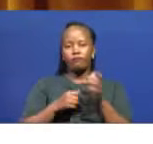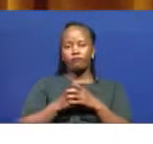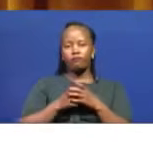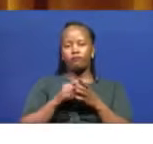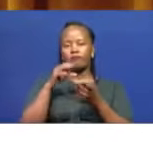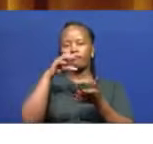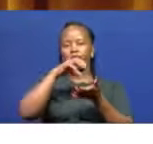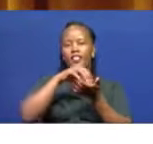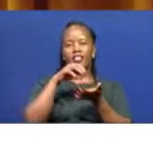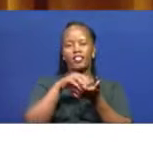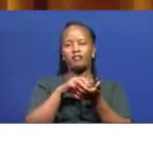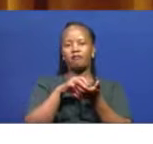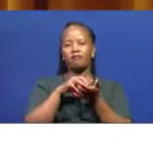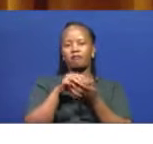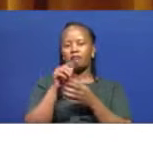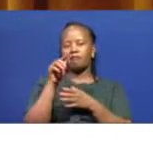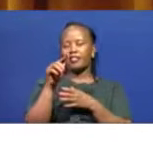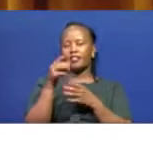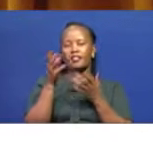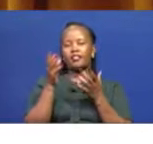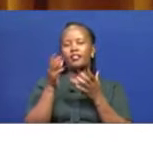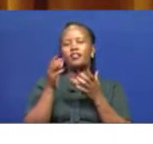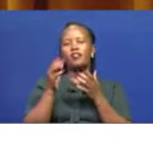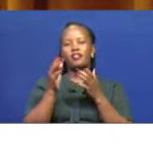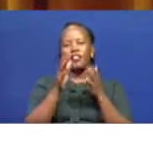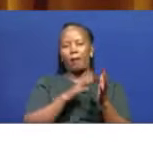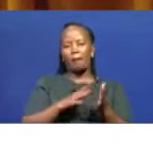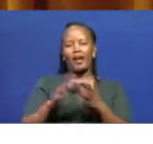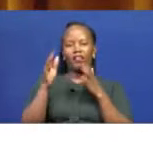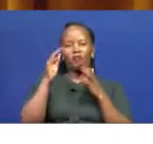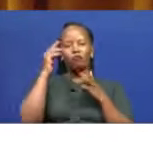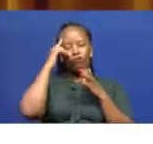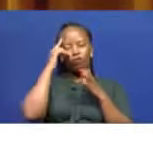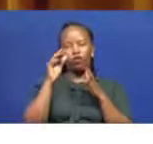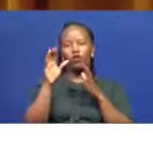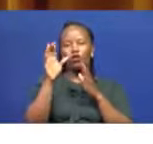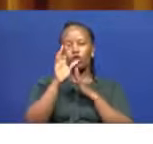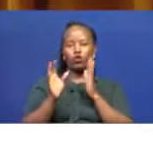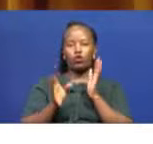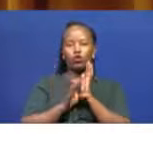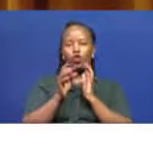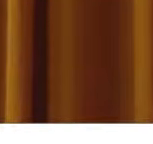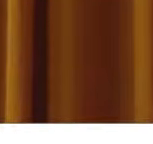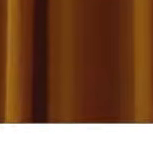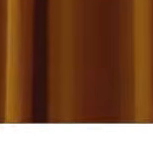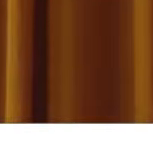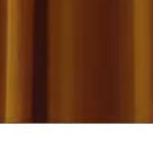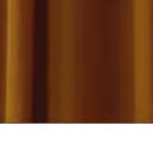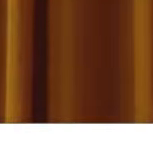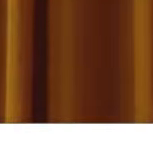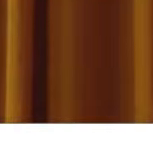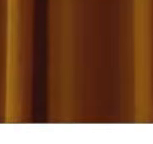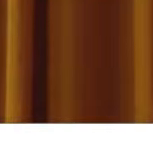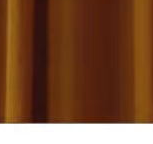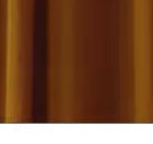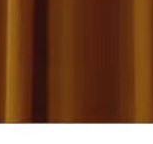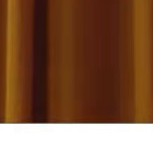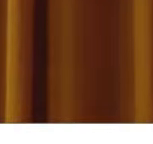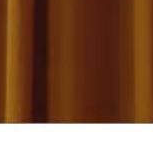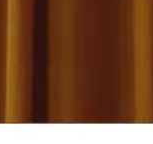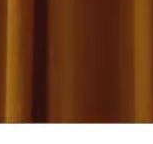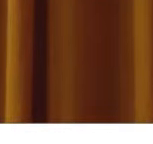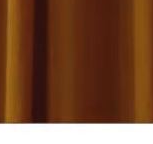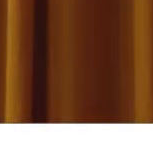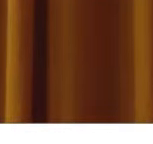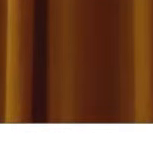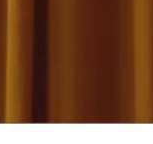not ornamental, but a deliberate constitutional command requiring contextual adaptation of